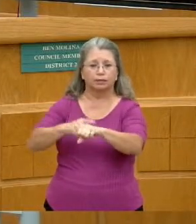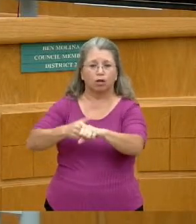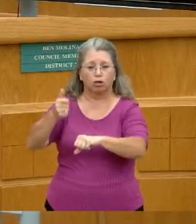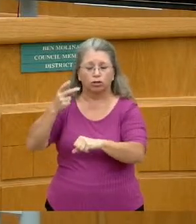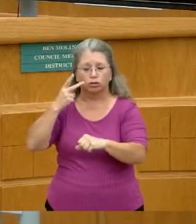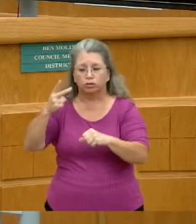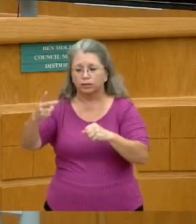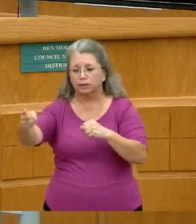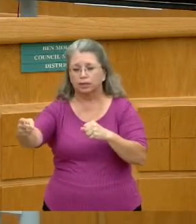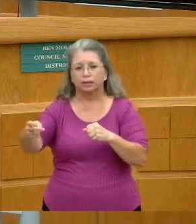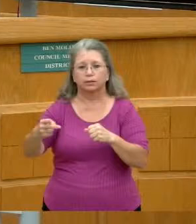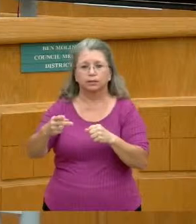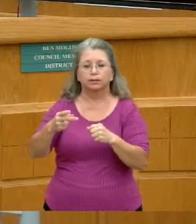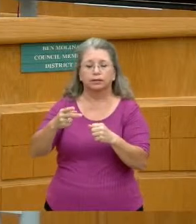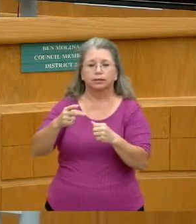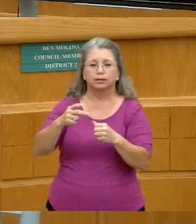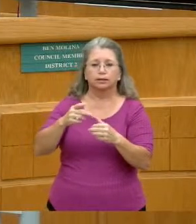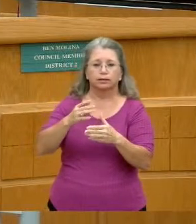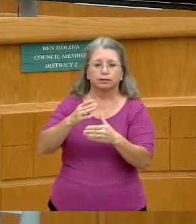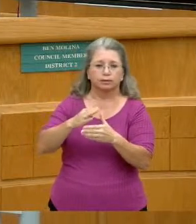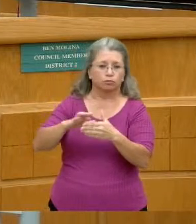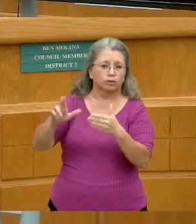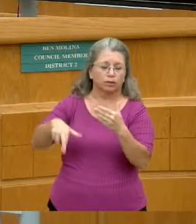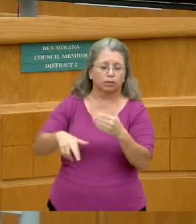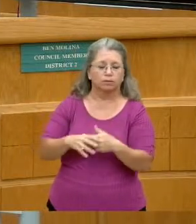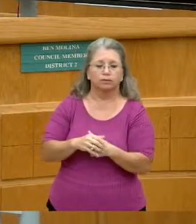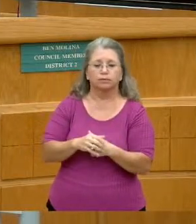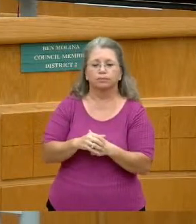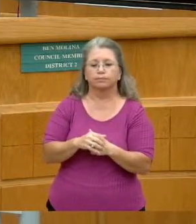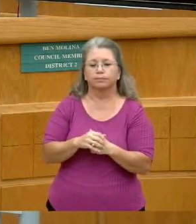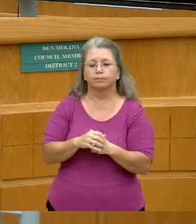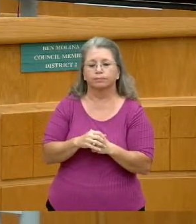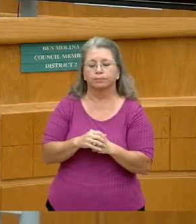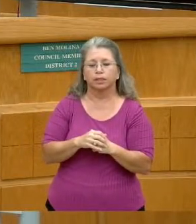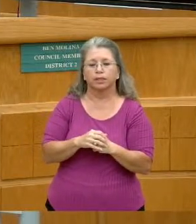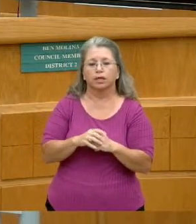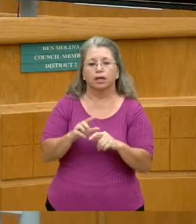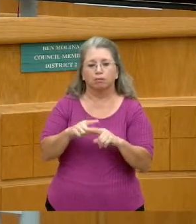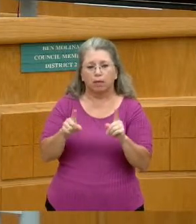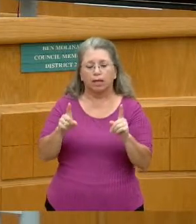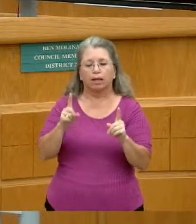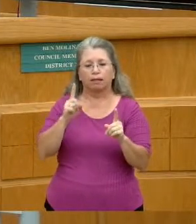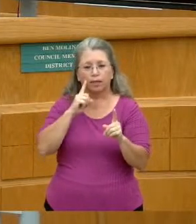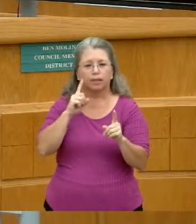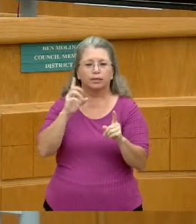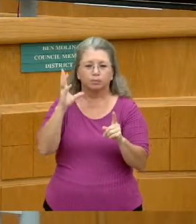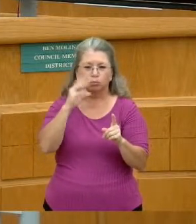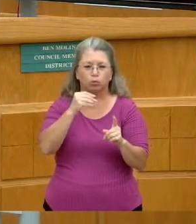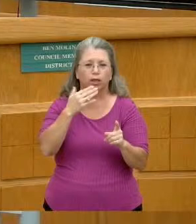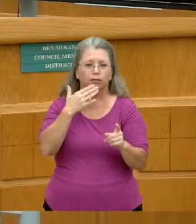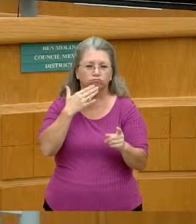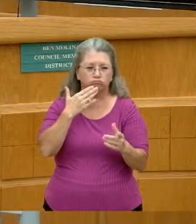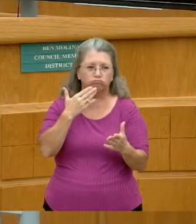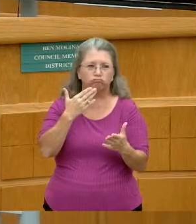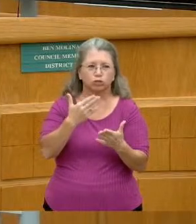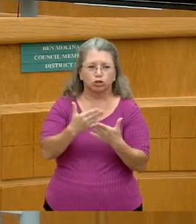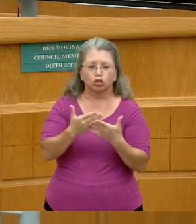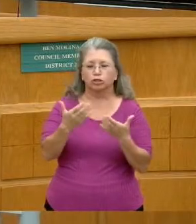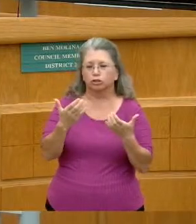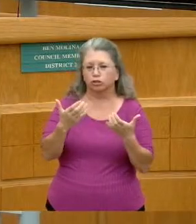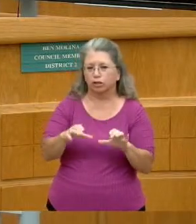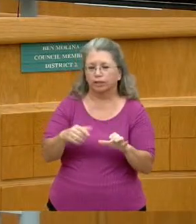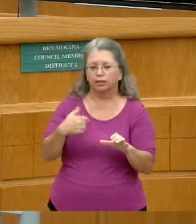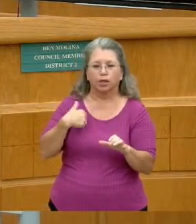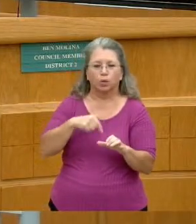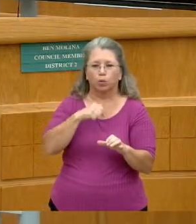more? What I will say is that it's fairly likely that we're not going to come down as rapidly as we